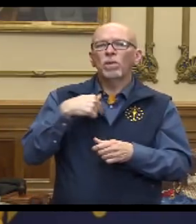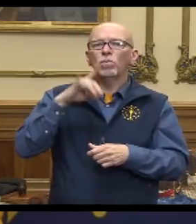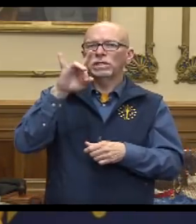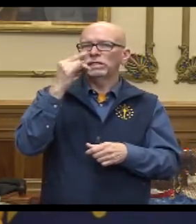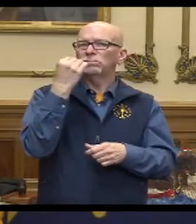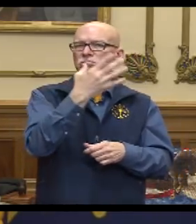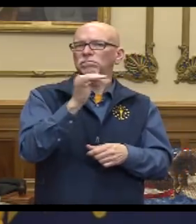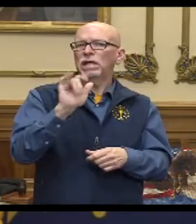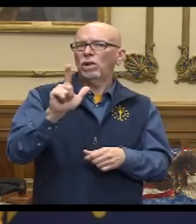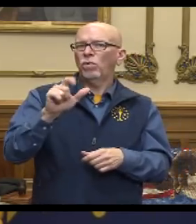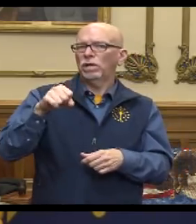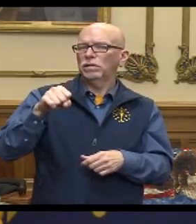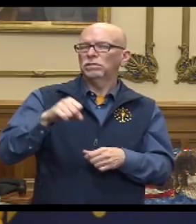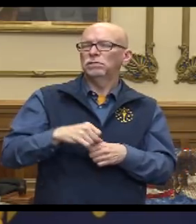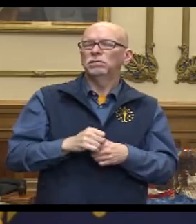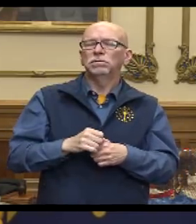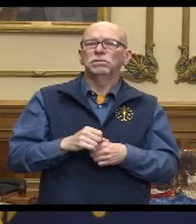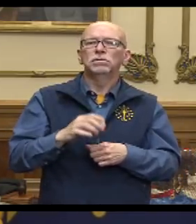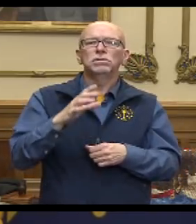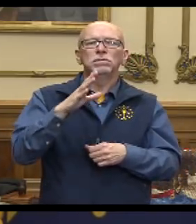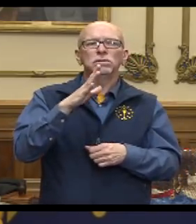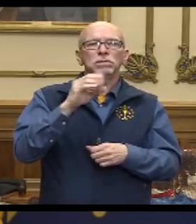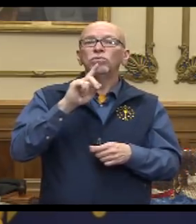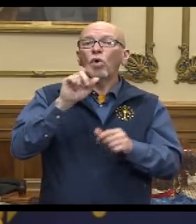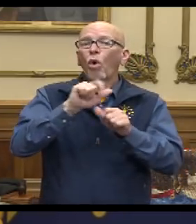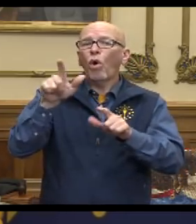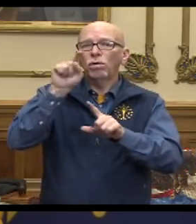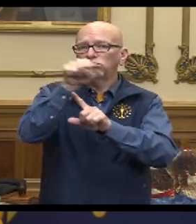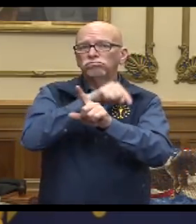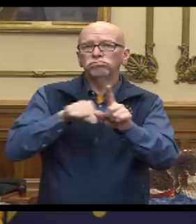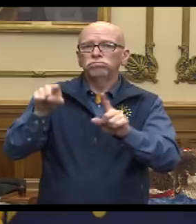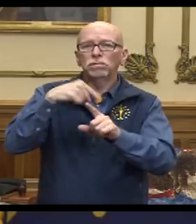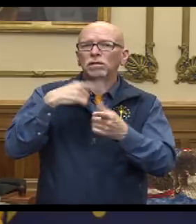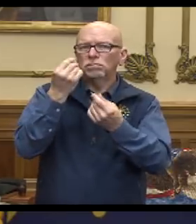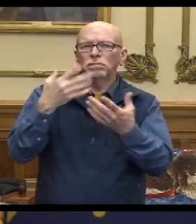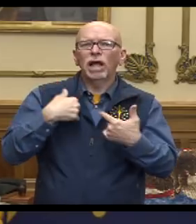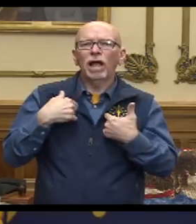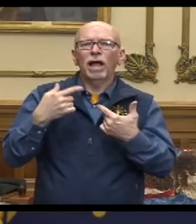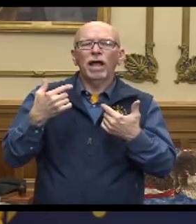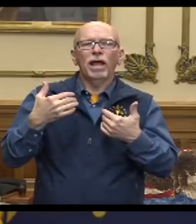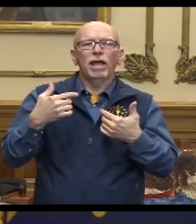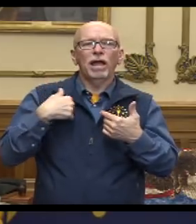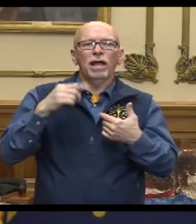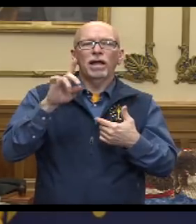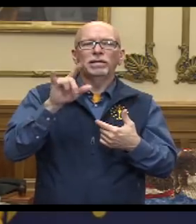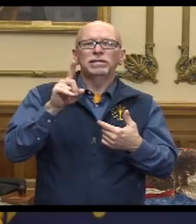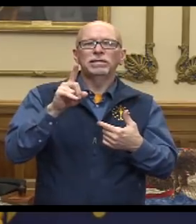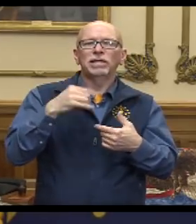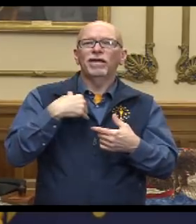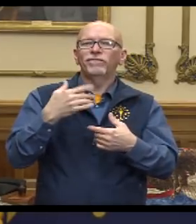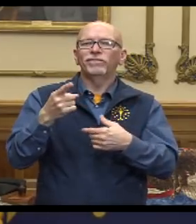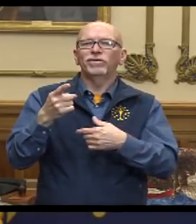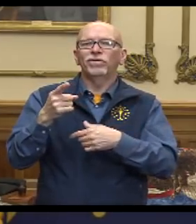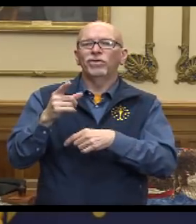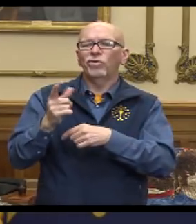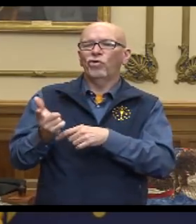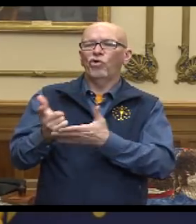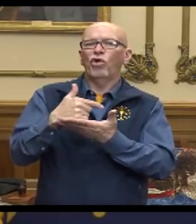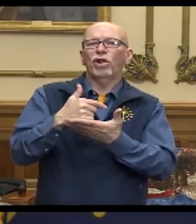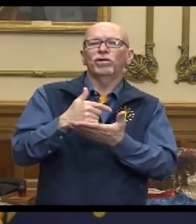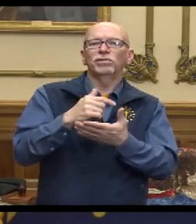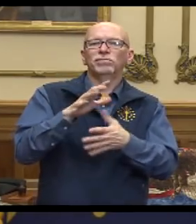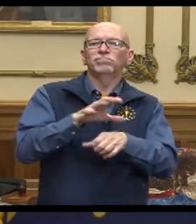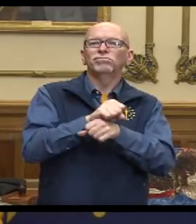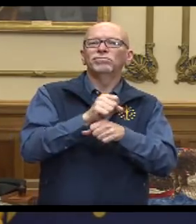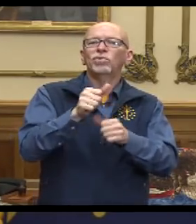to Illinois and to all of our neighboring states, by the way. I happen to had a earlier scheduled phone call with the